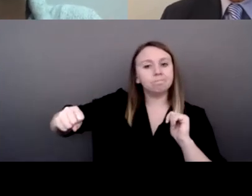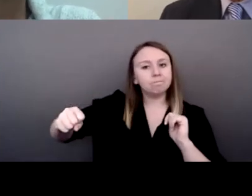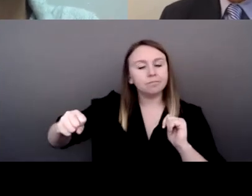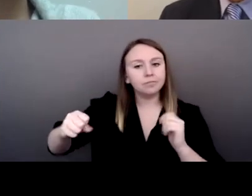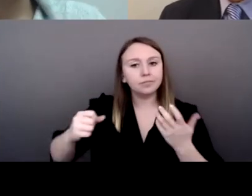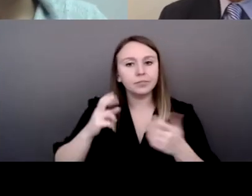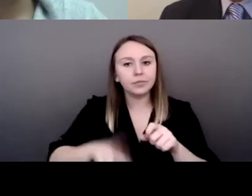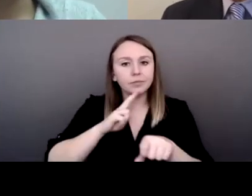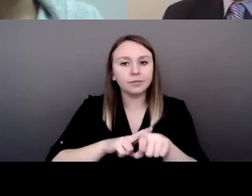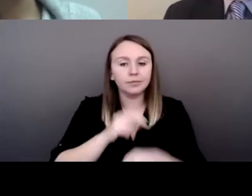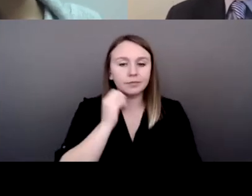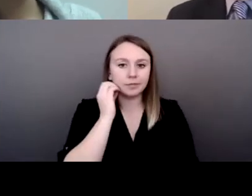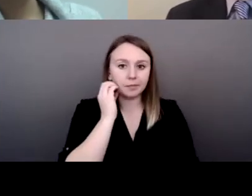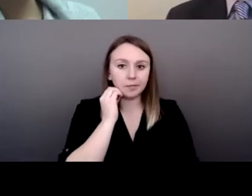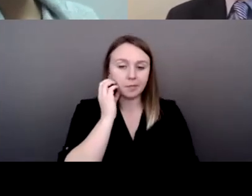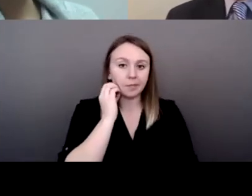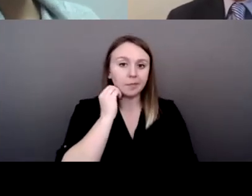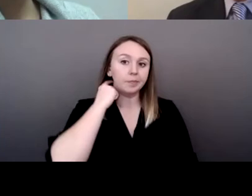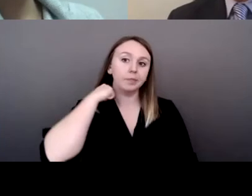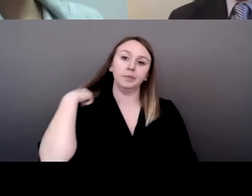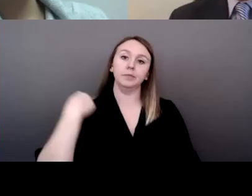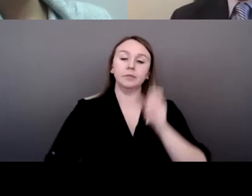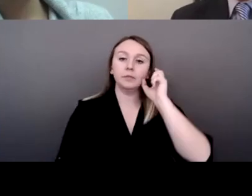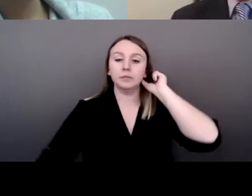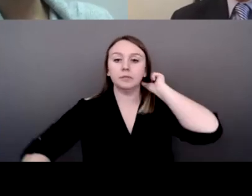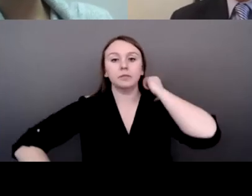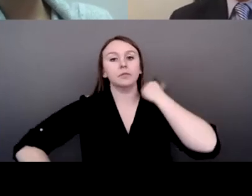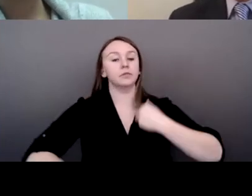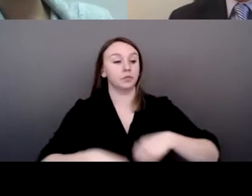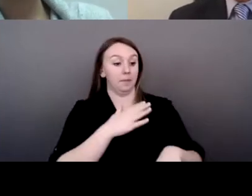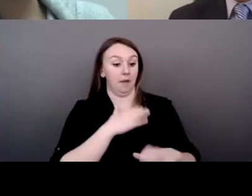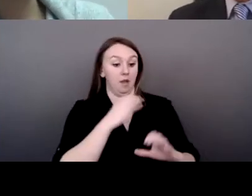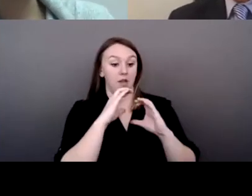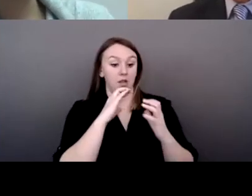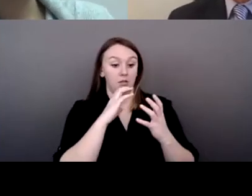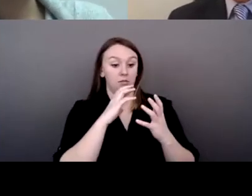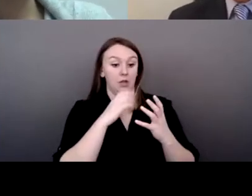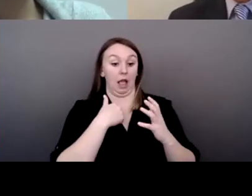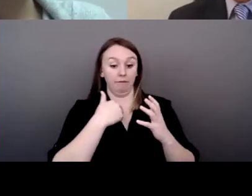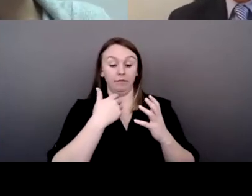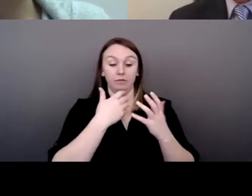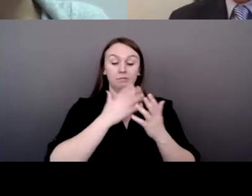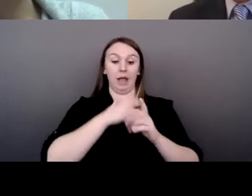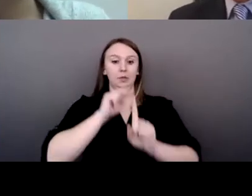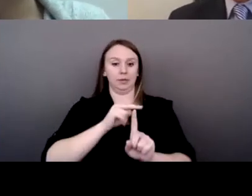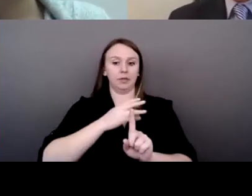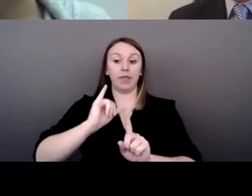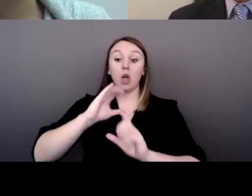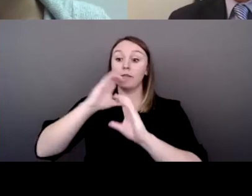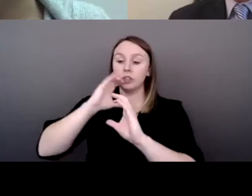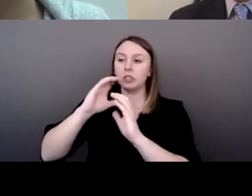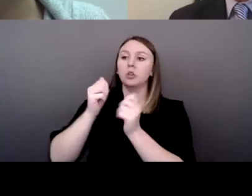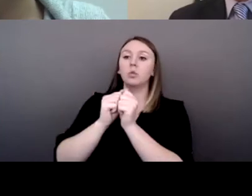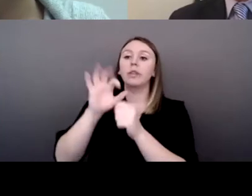my perspective, and I'd have this conversation with the FBI, I've had it with the Attorney General's office, I've had it